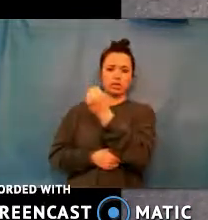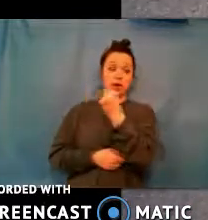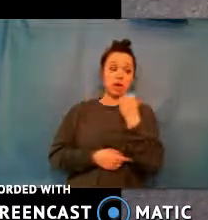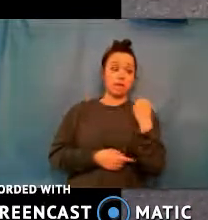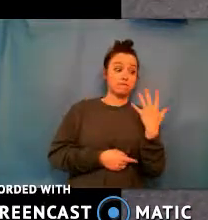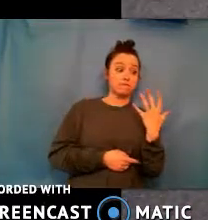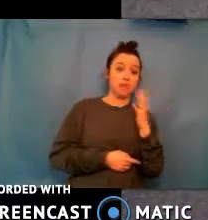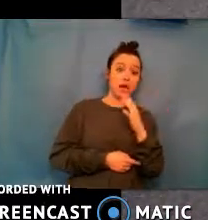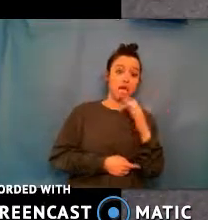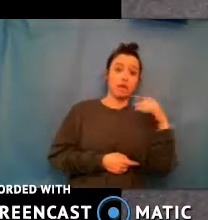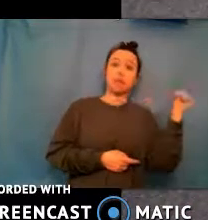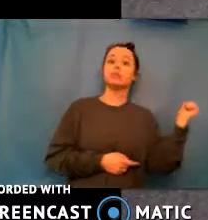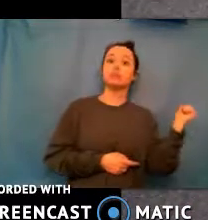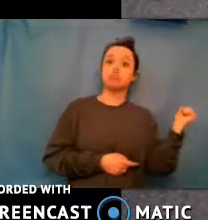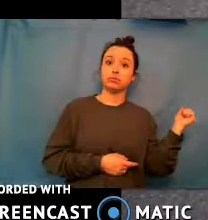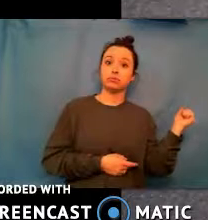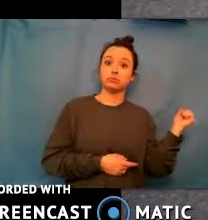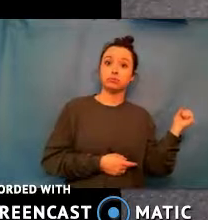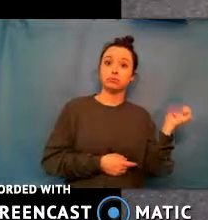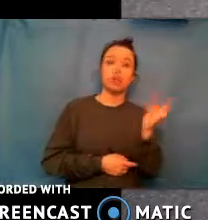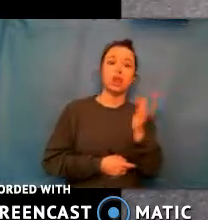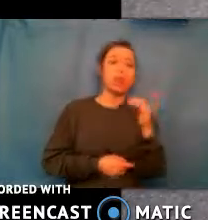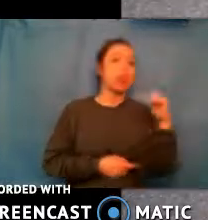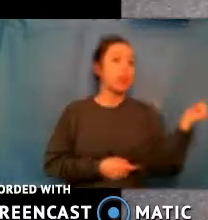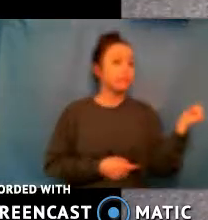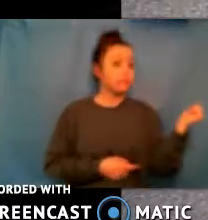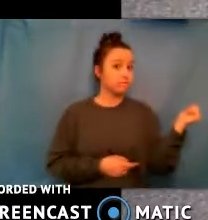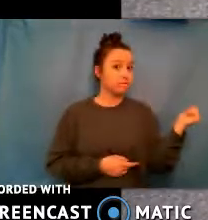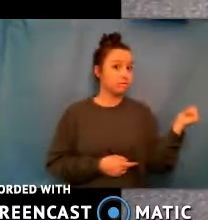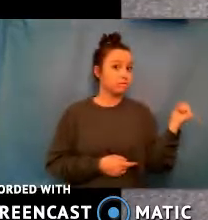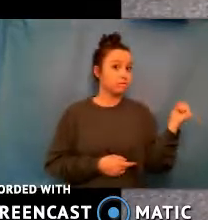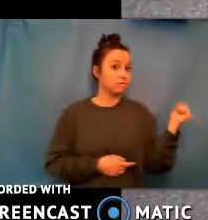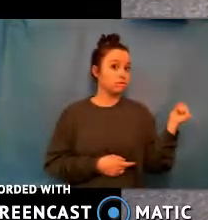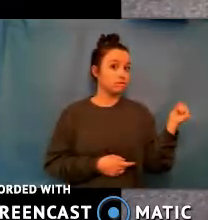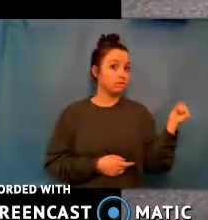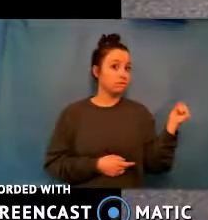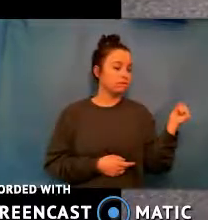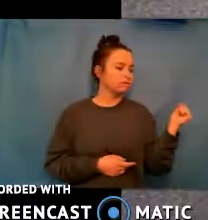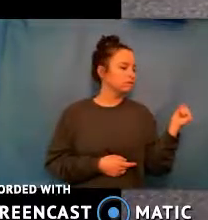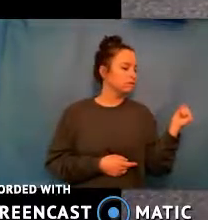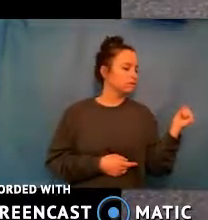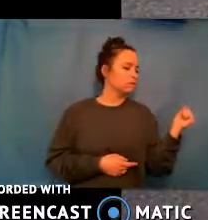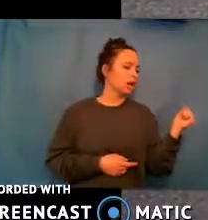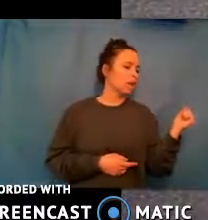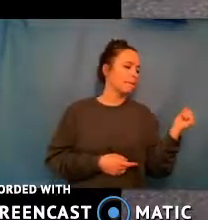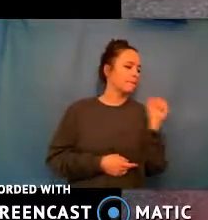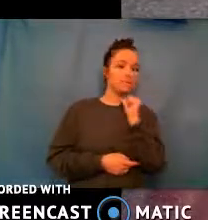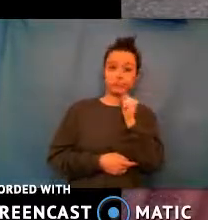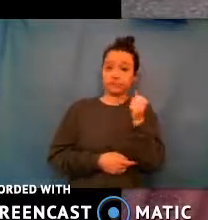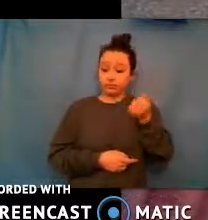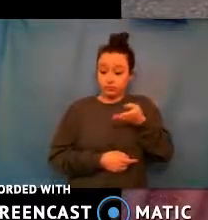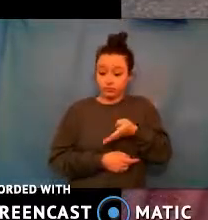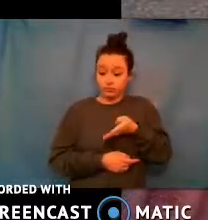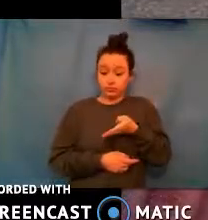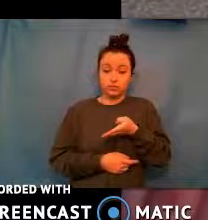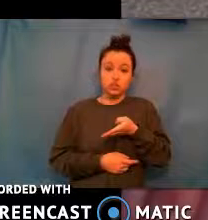5 went home. If they went home, are they at the park anymore? No. So how many